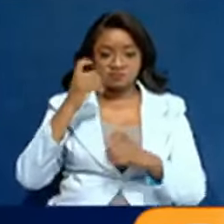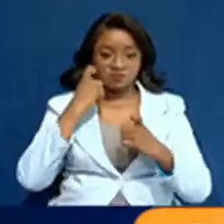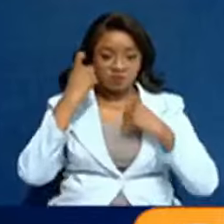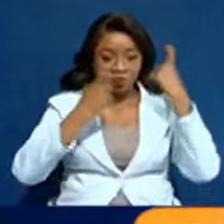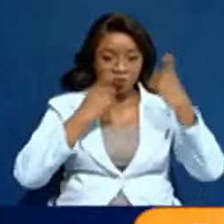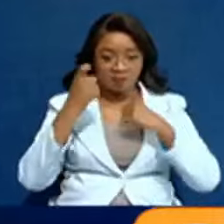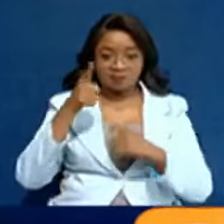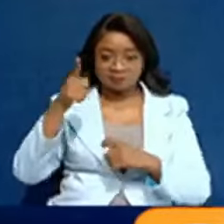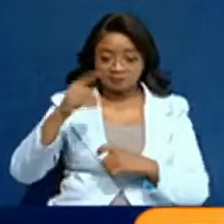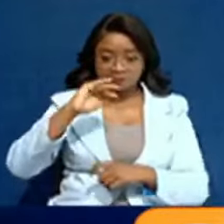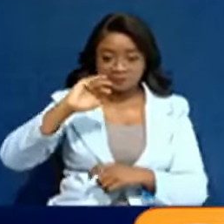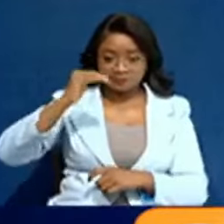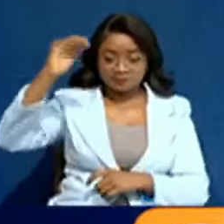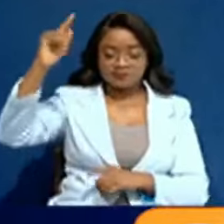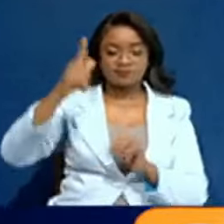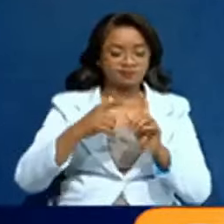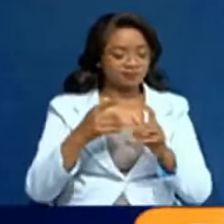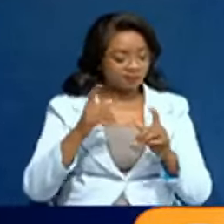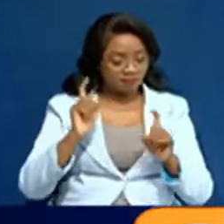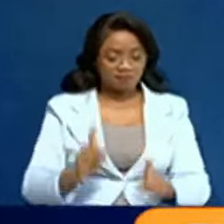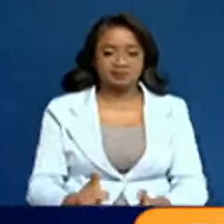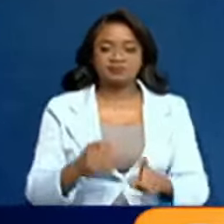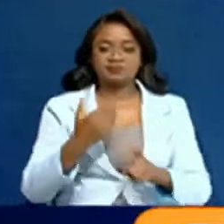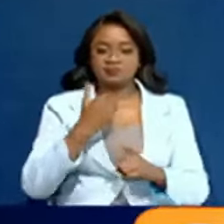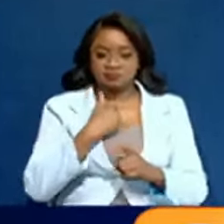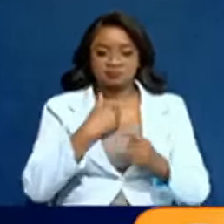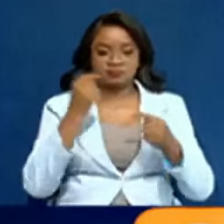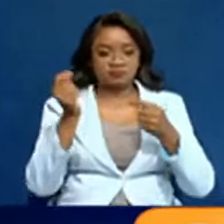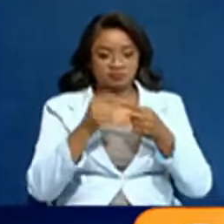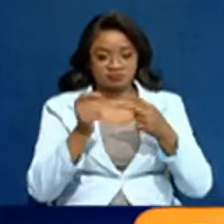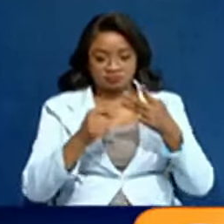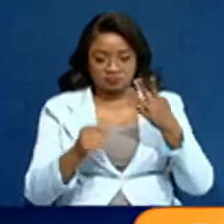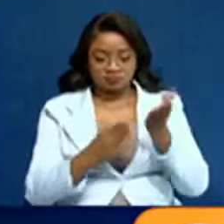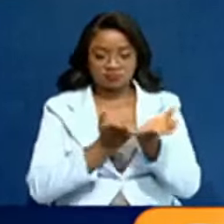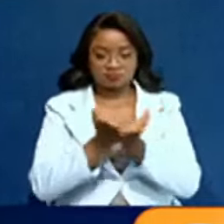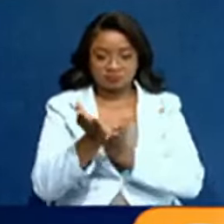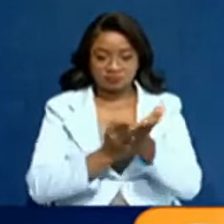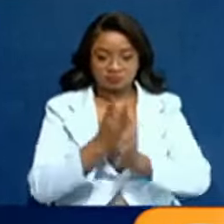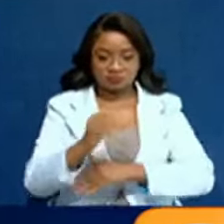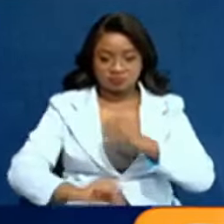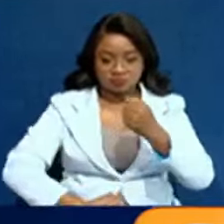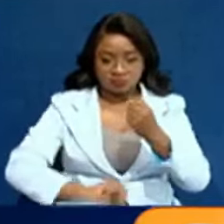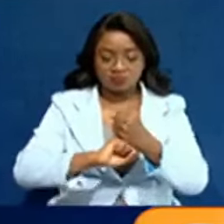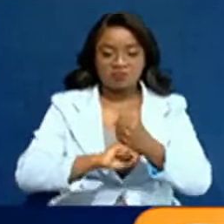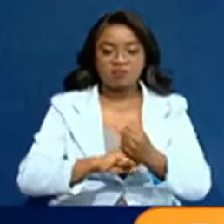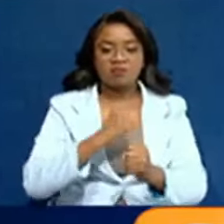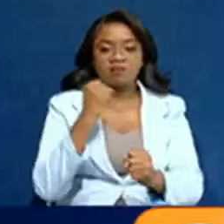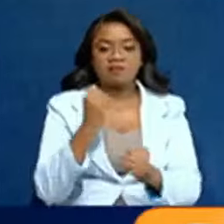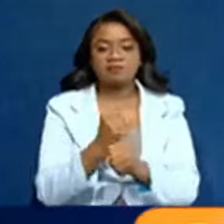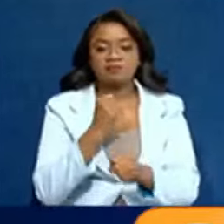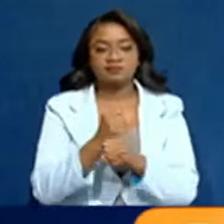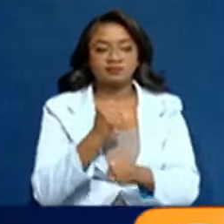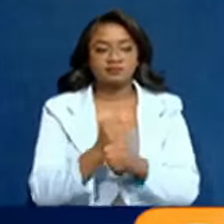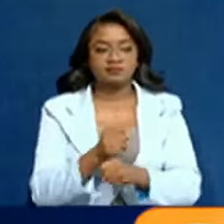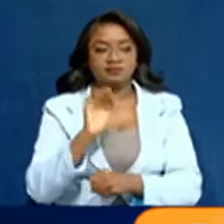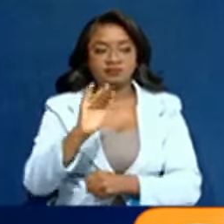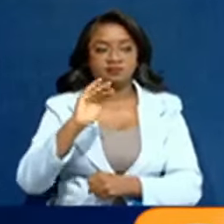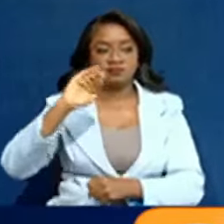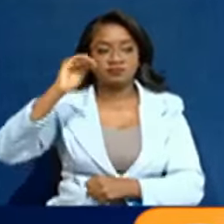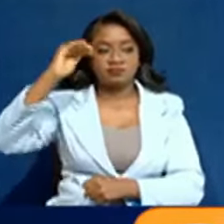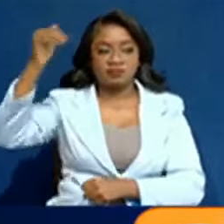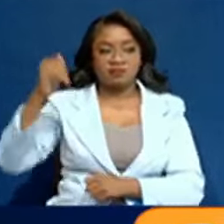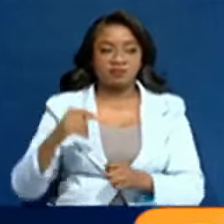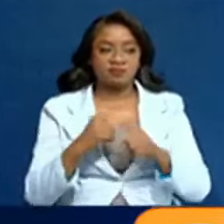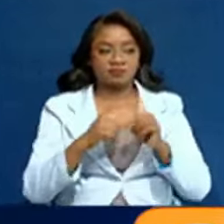city, it has the necessary services to support the functions of a city, and also in terms